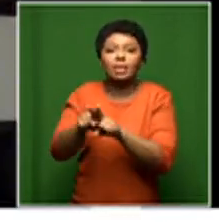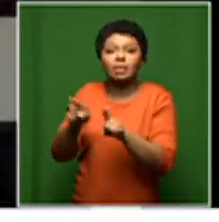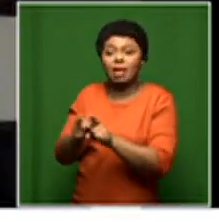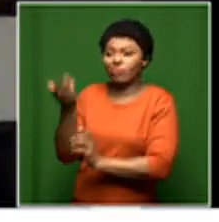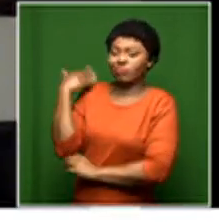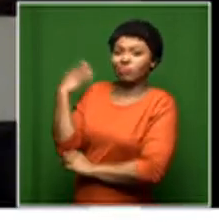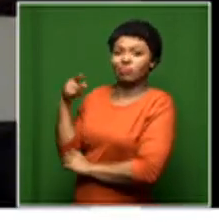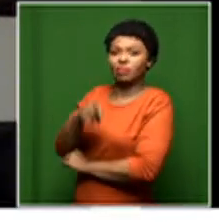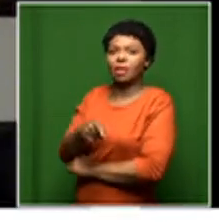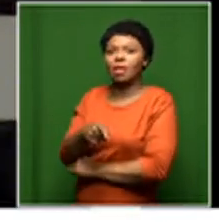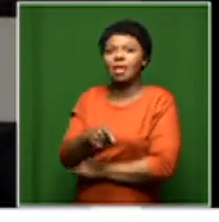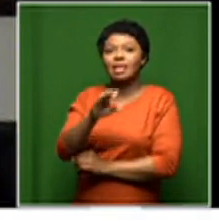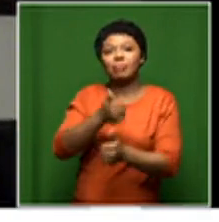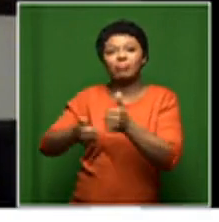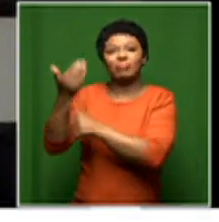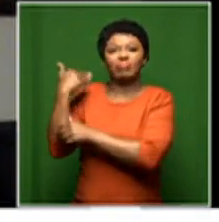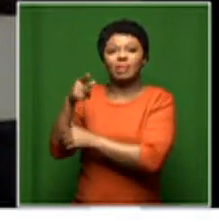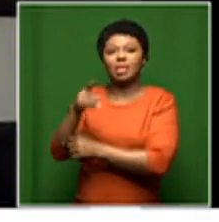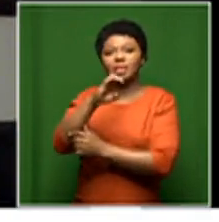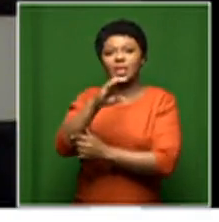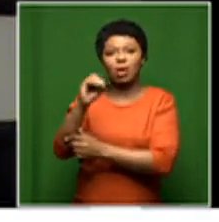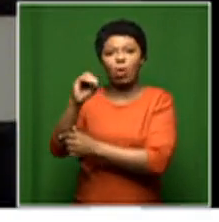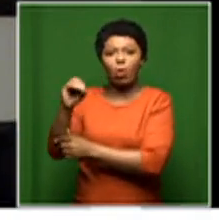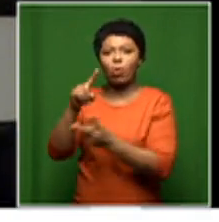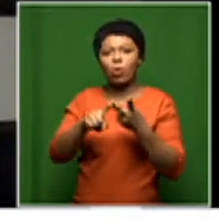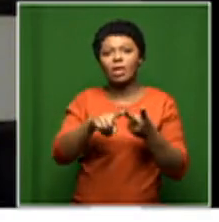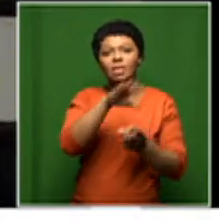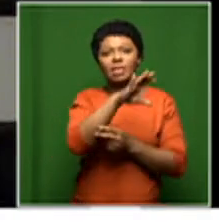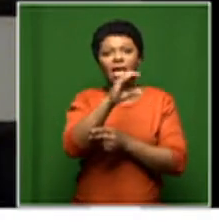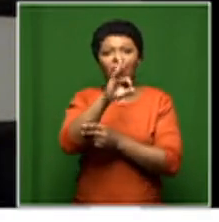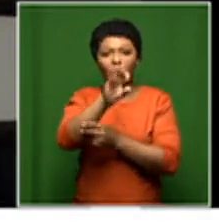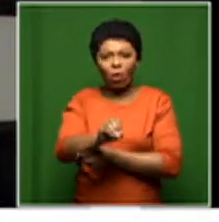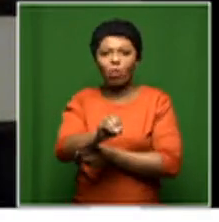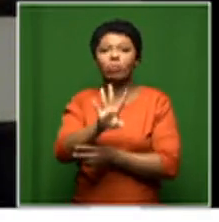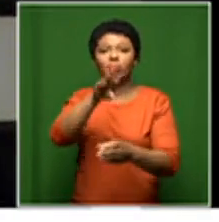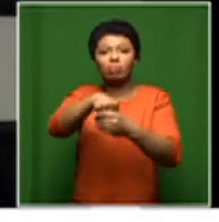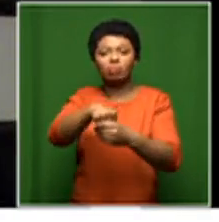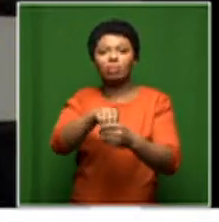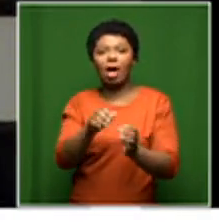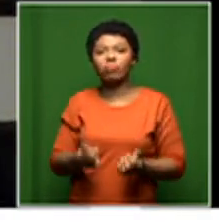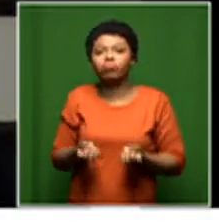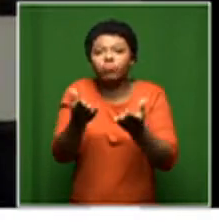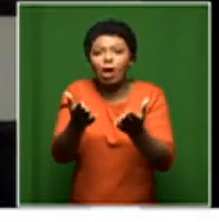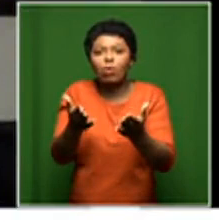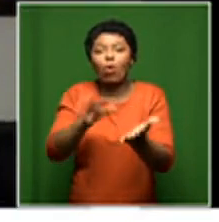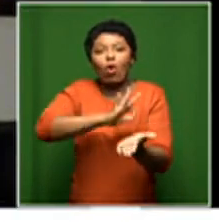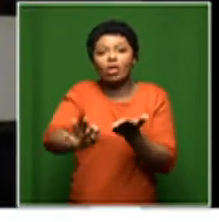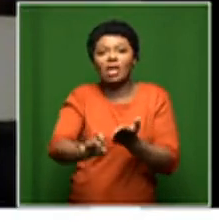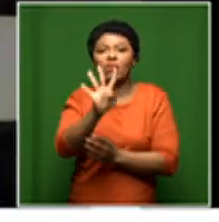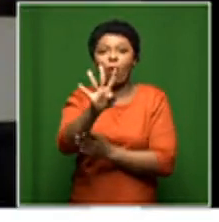event where the previous CEO and CFO were implicated in awarding contracts to four companies